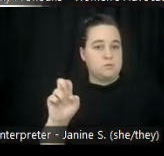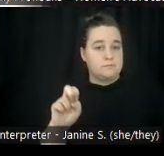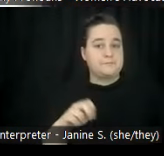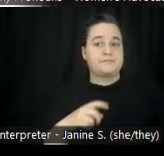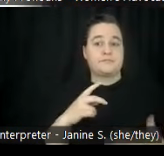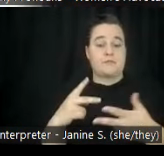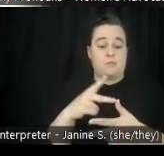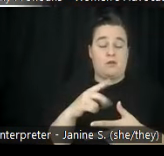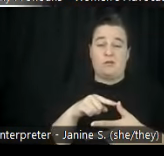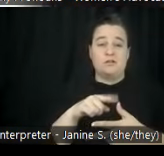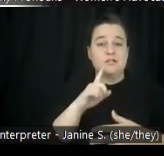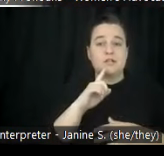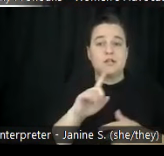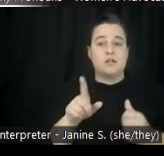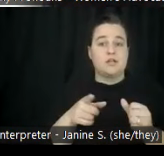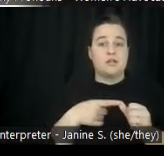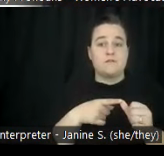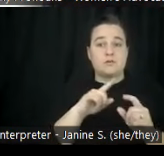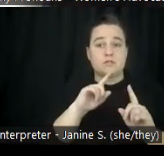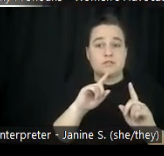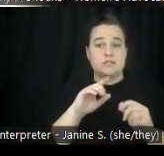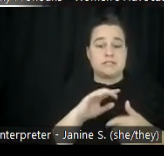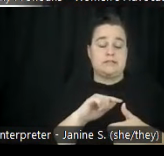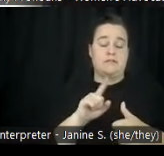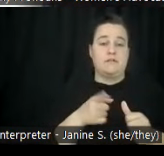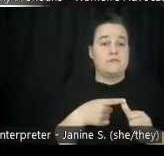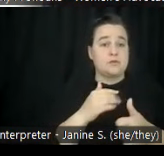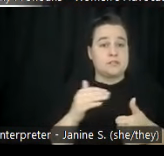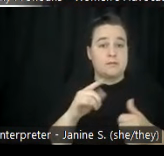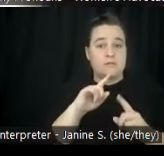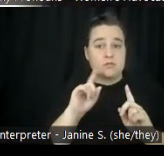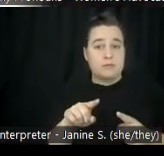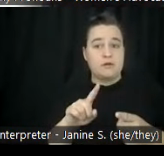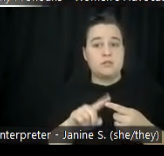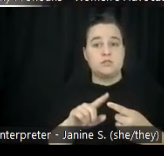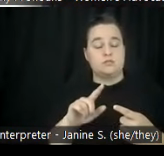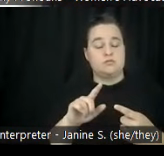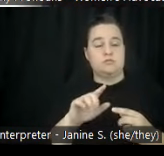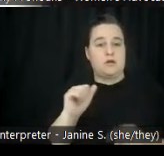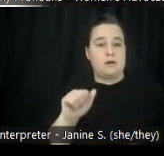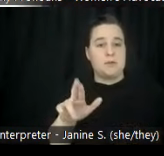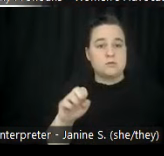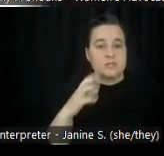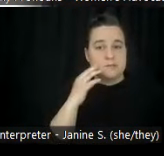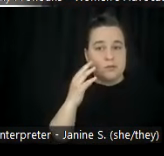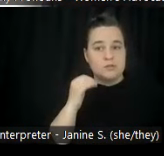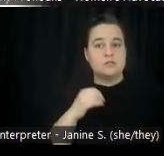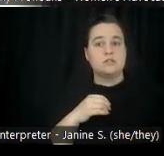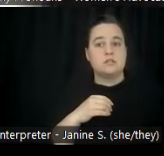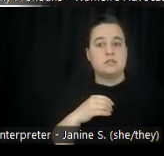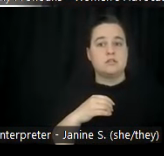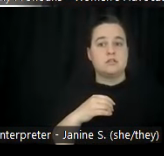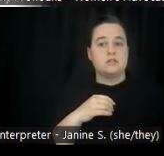of responding to the immediate impacts of abuse experienced by LGBTQIA2 plus folks. And I might start